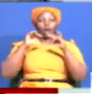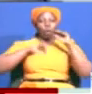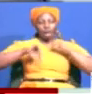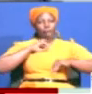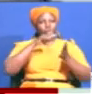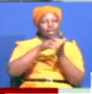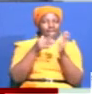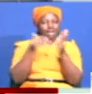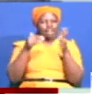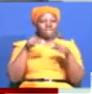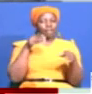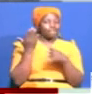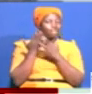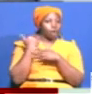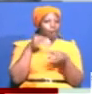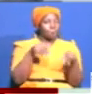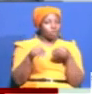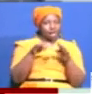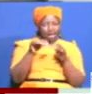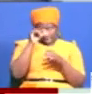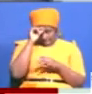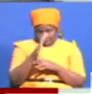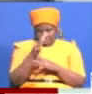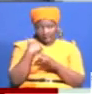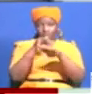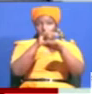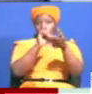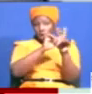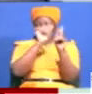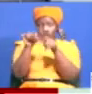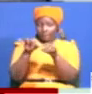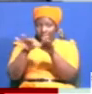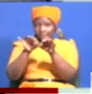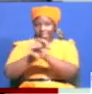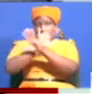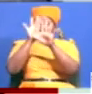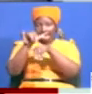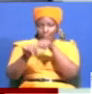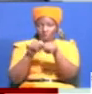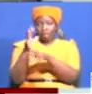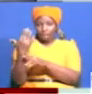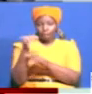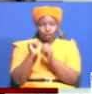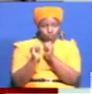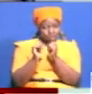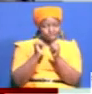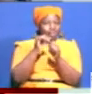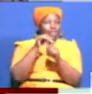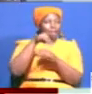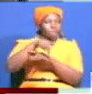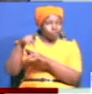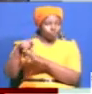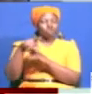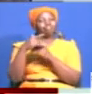Sospeter Ojaamong has been summoned to clarify the variations in versions of the document possessed by the prosecution as well as